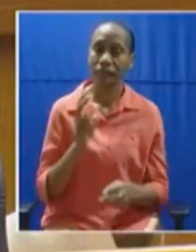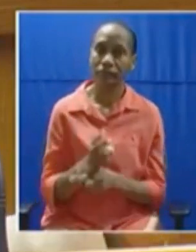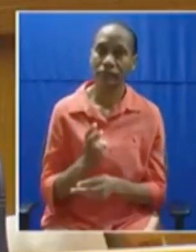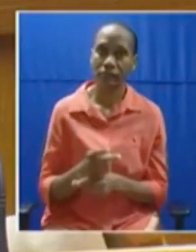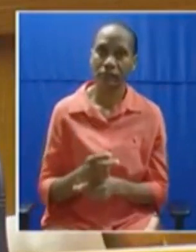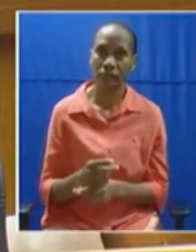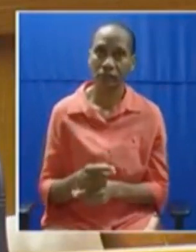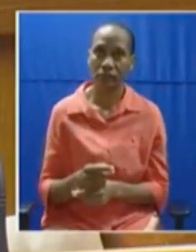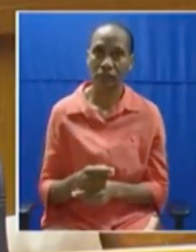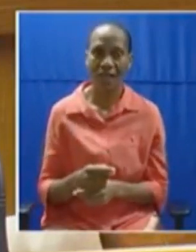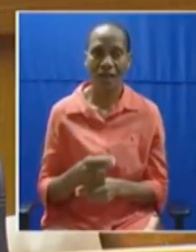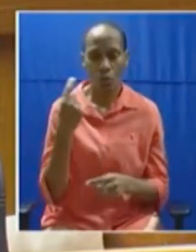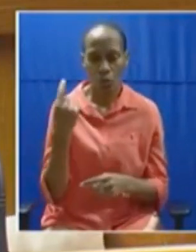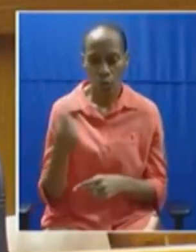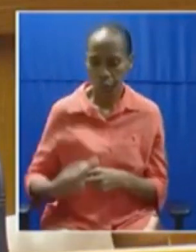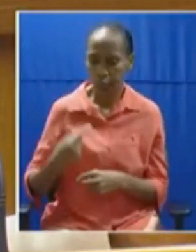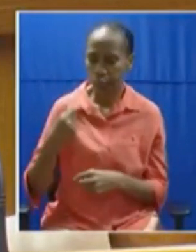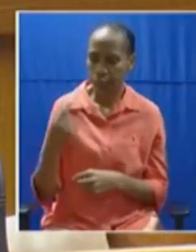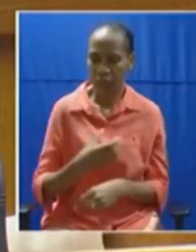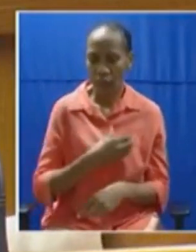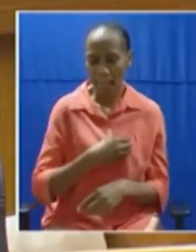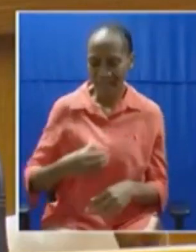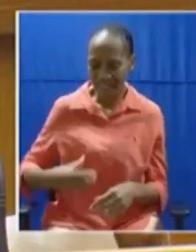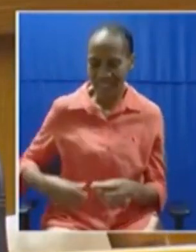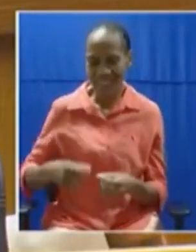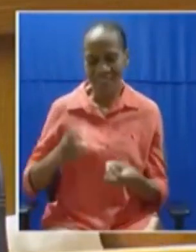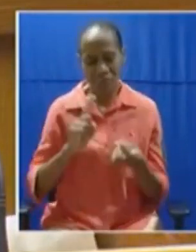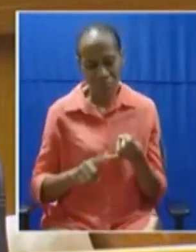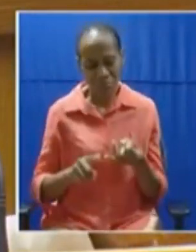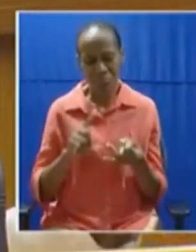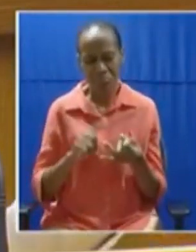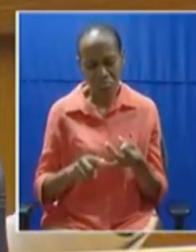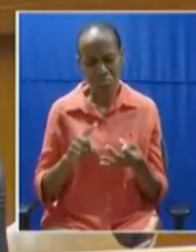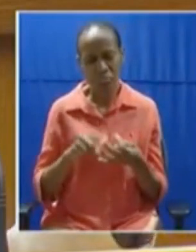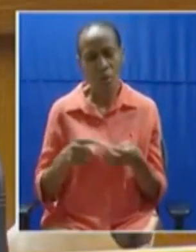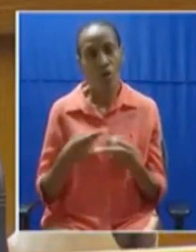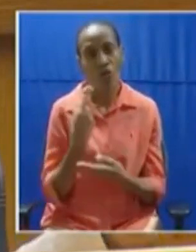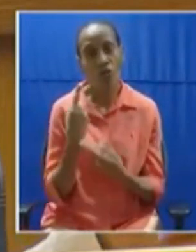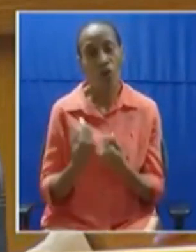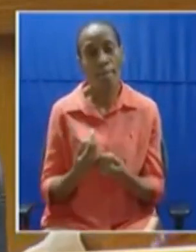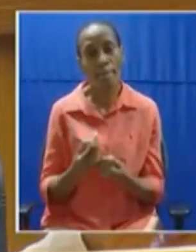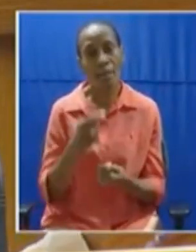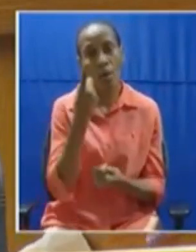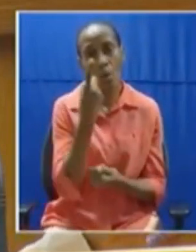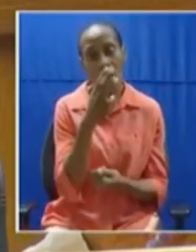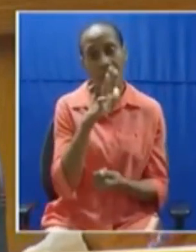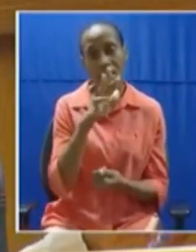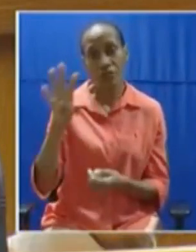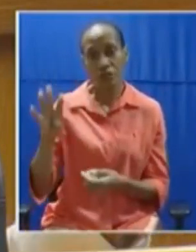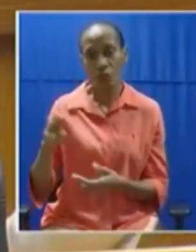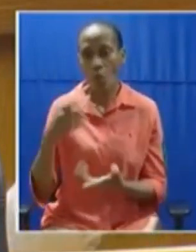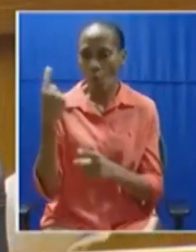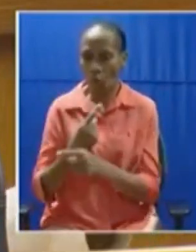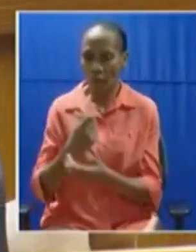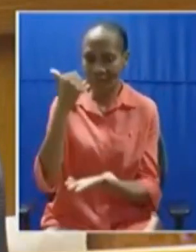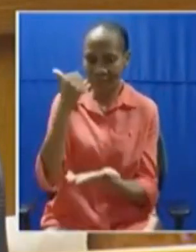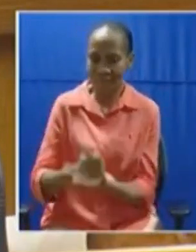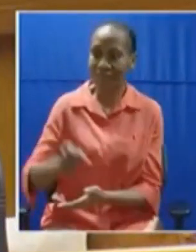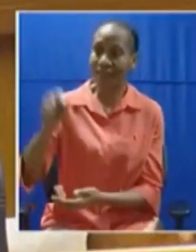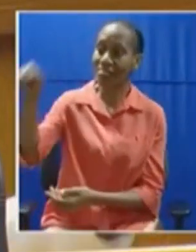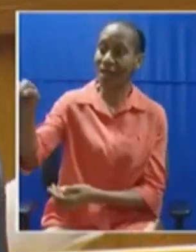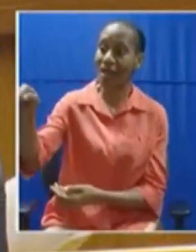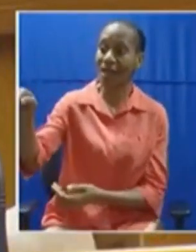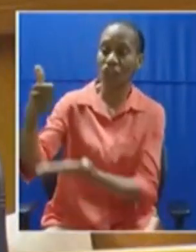every president since the dawn of democracy sat on that seat and